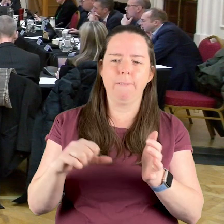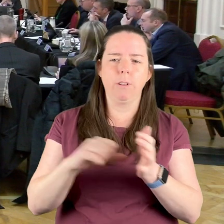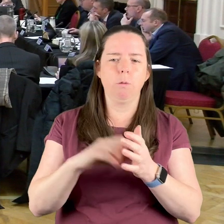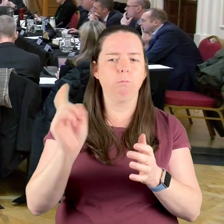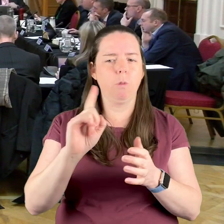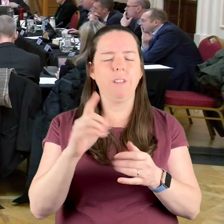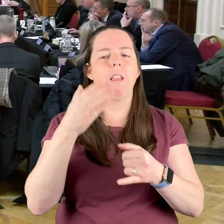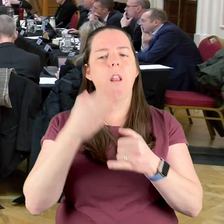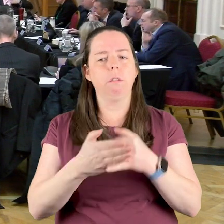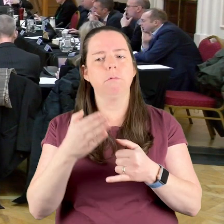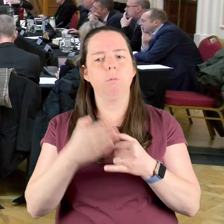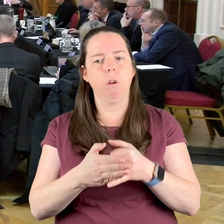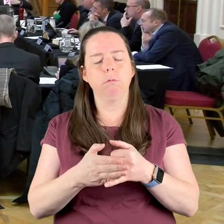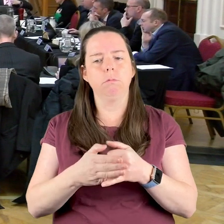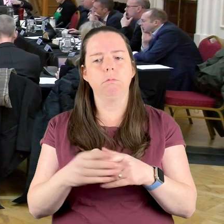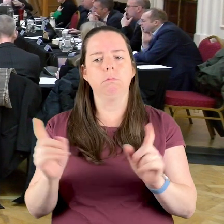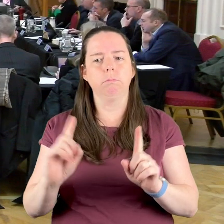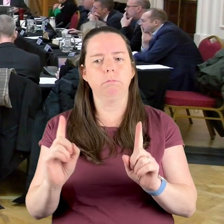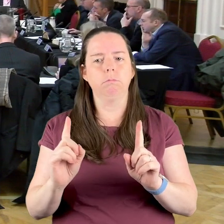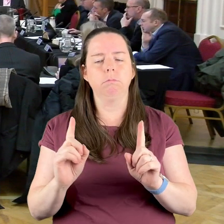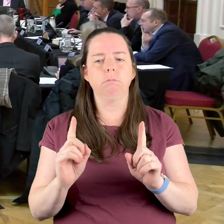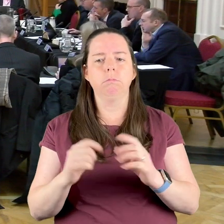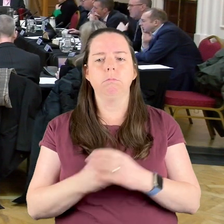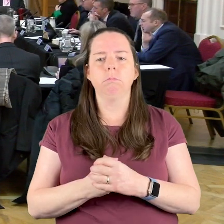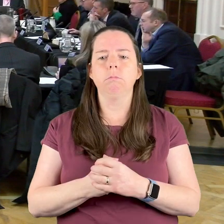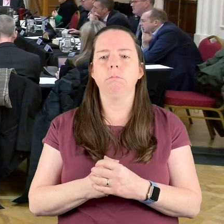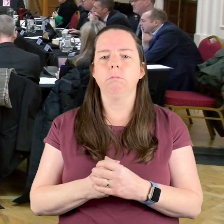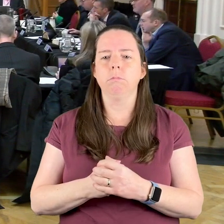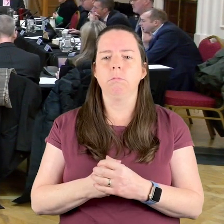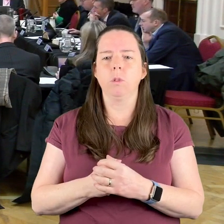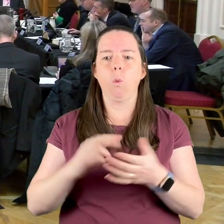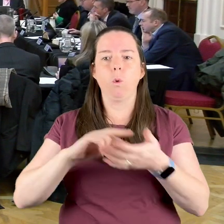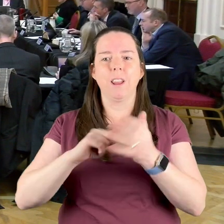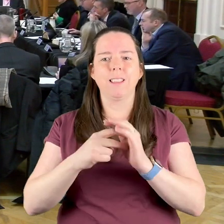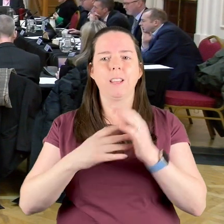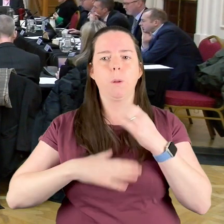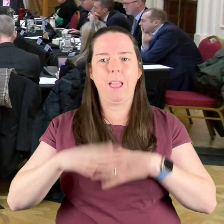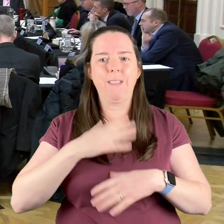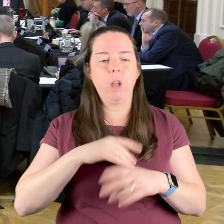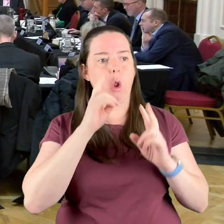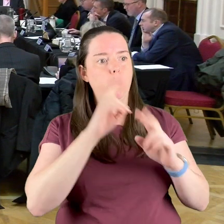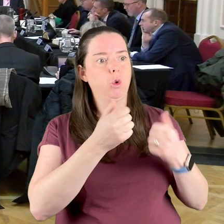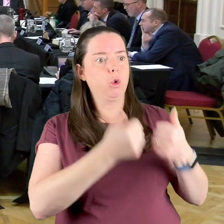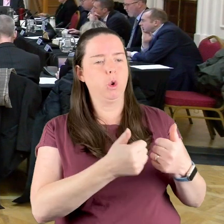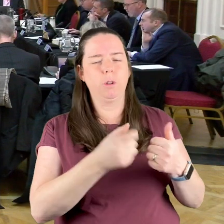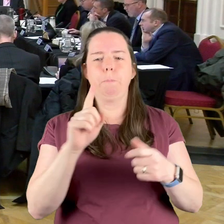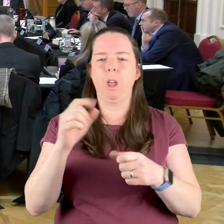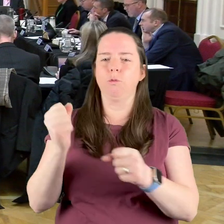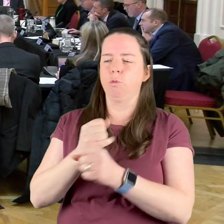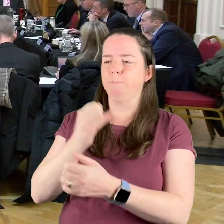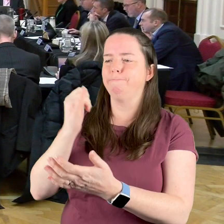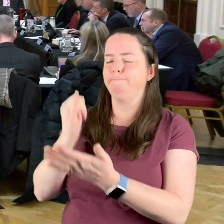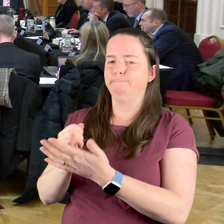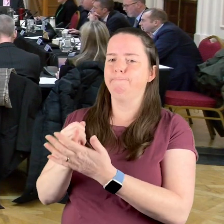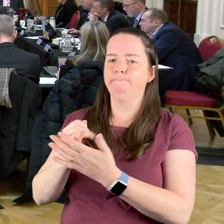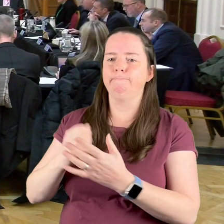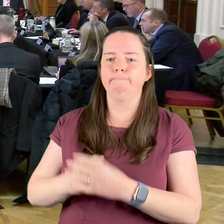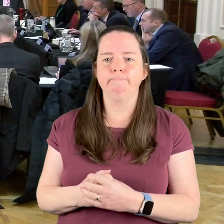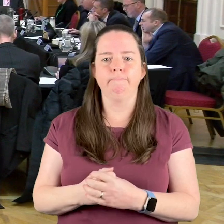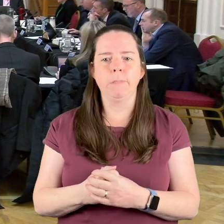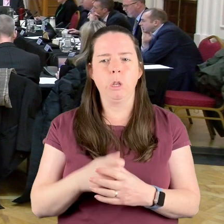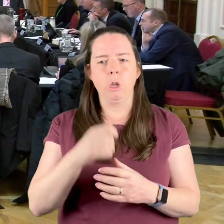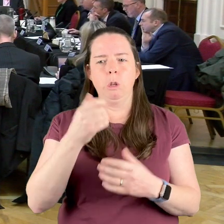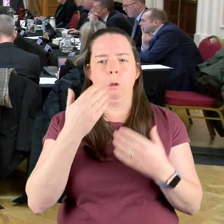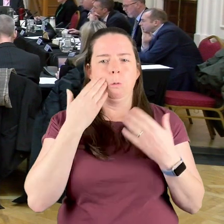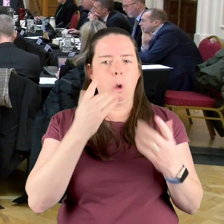I think the one that is really difficult is that last one, which is the organizational behavior, looking good while doing badly. You don't know